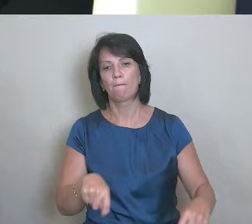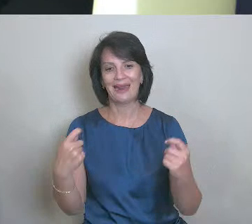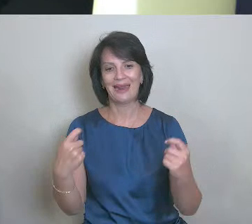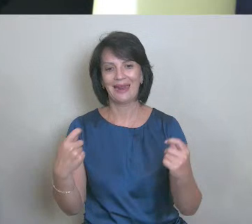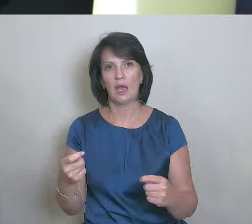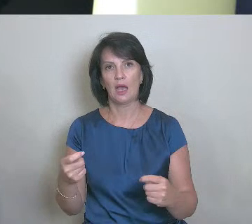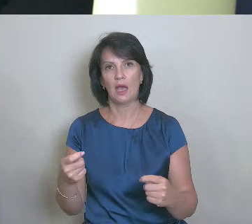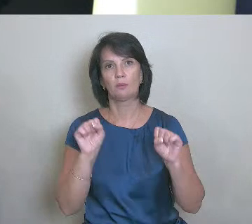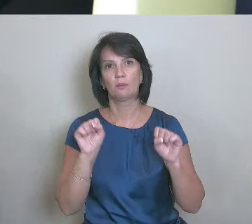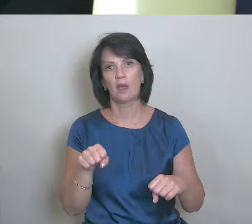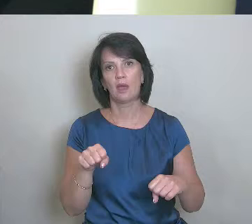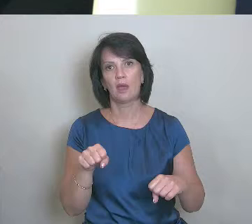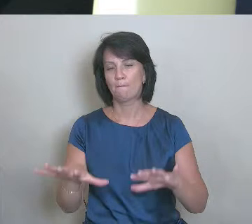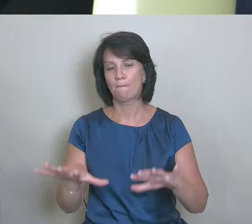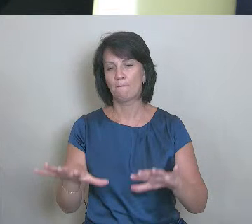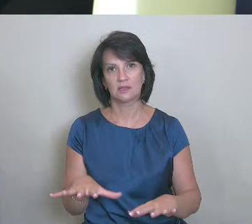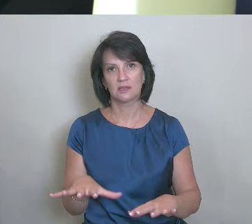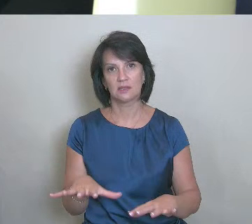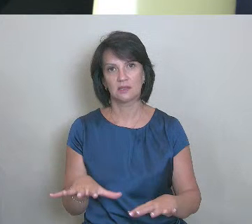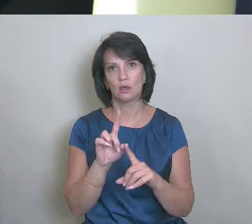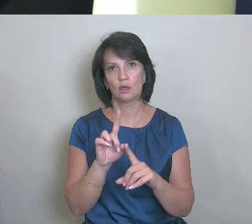administrative